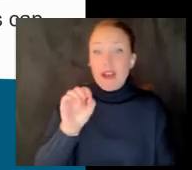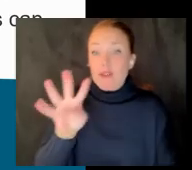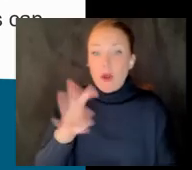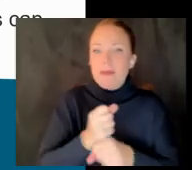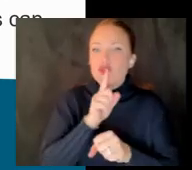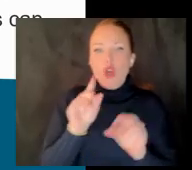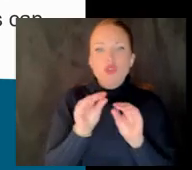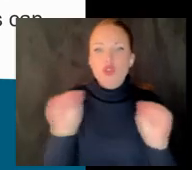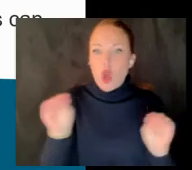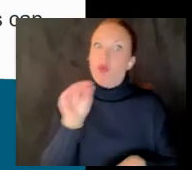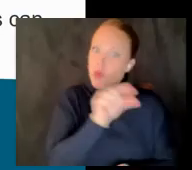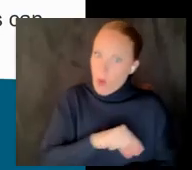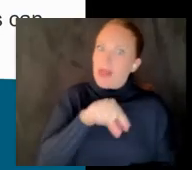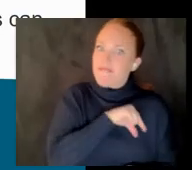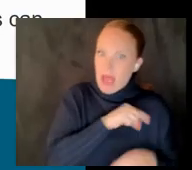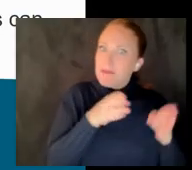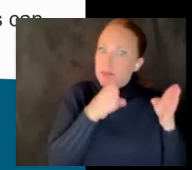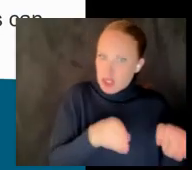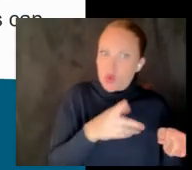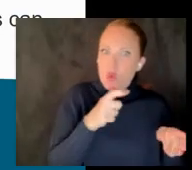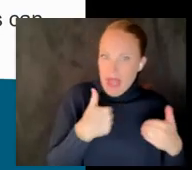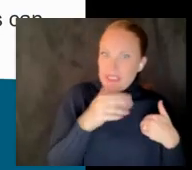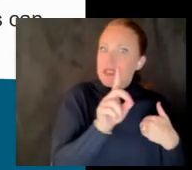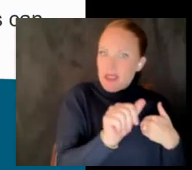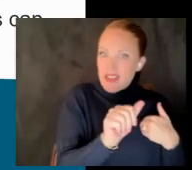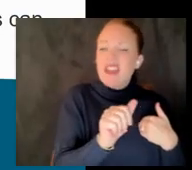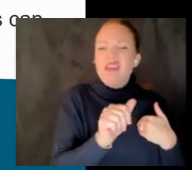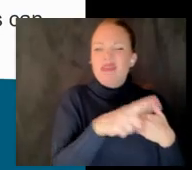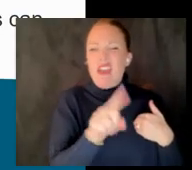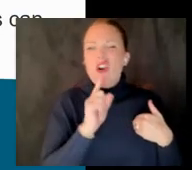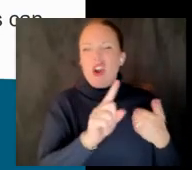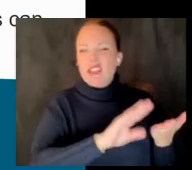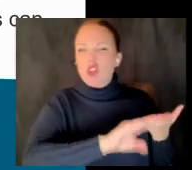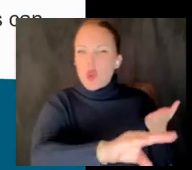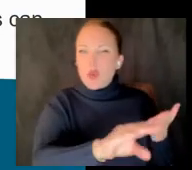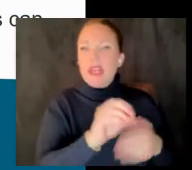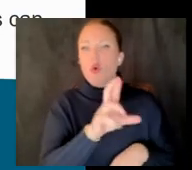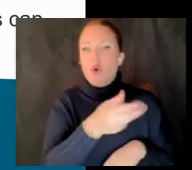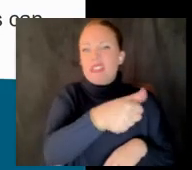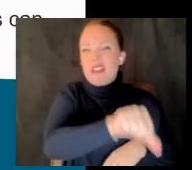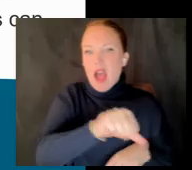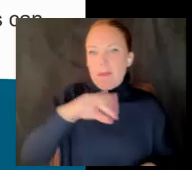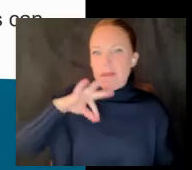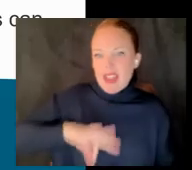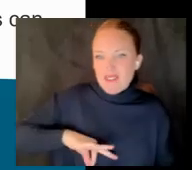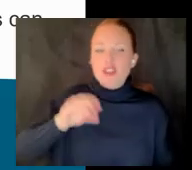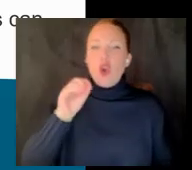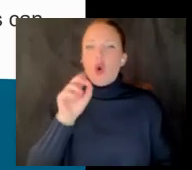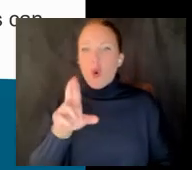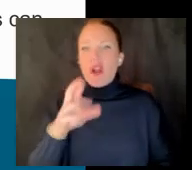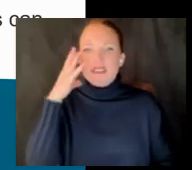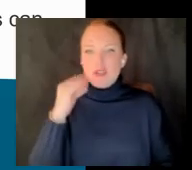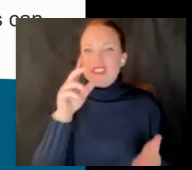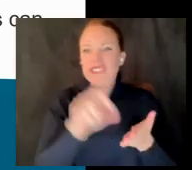that no qualified person with a disability is excluded from, denied the benefits of, or subjected to